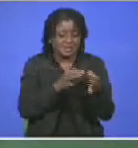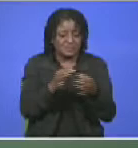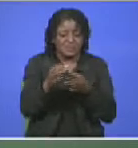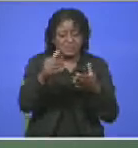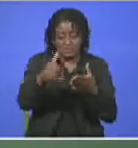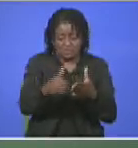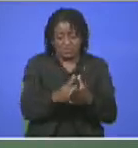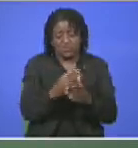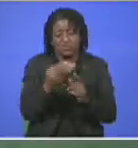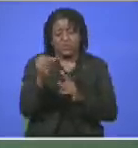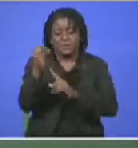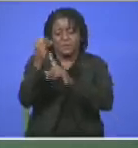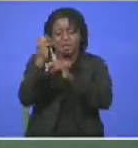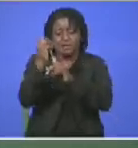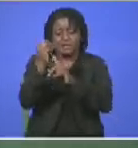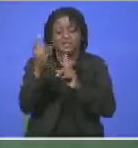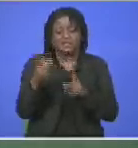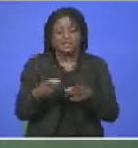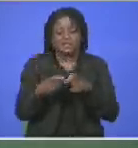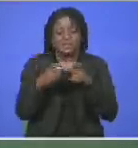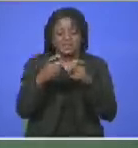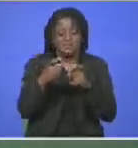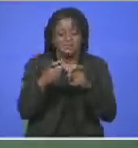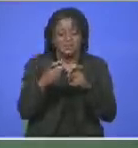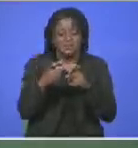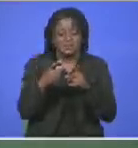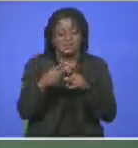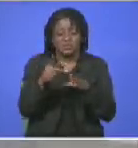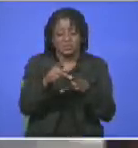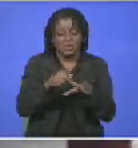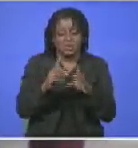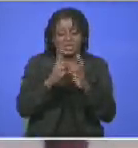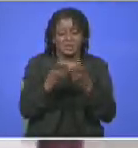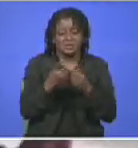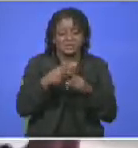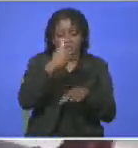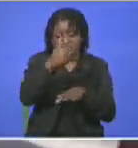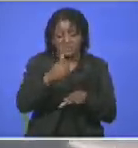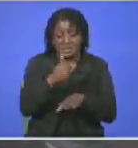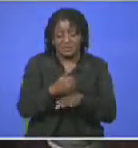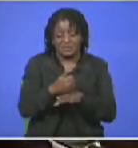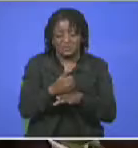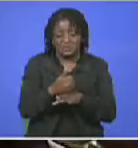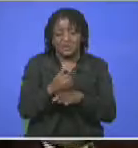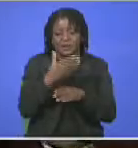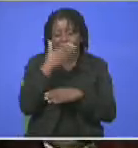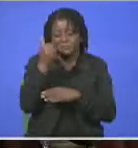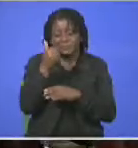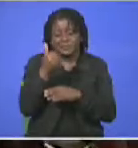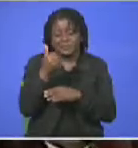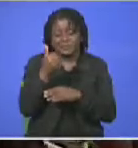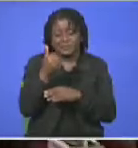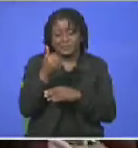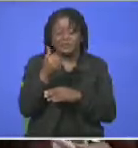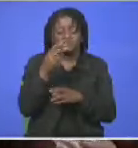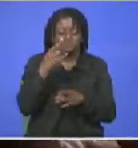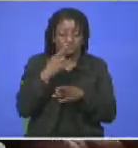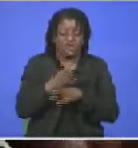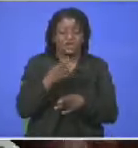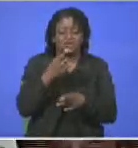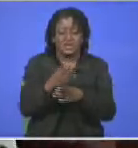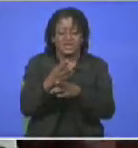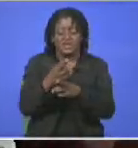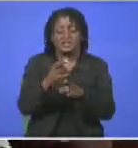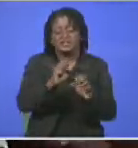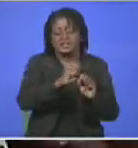Port Department in order to establish a more deeply regulated system. I'm somewhat disappointed because